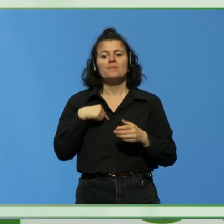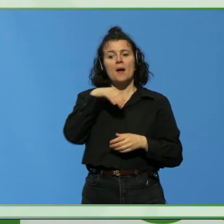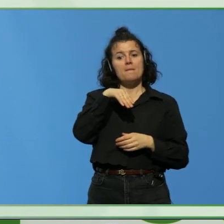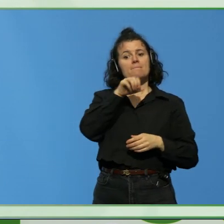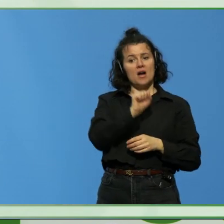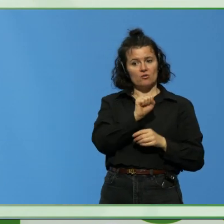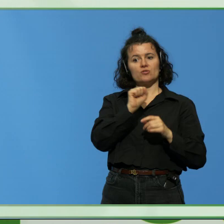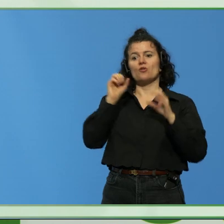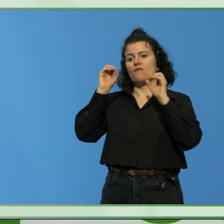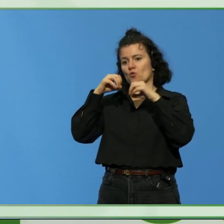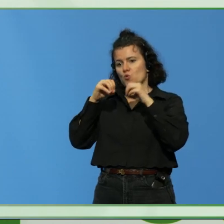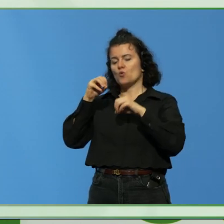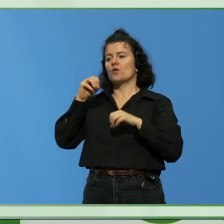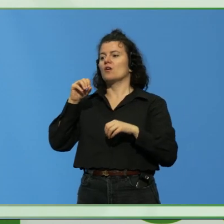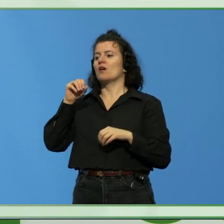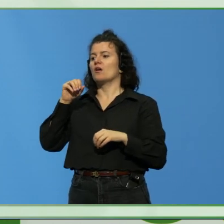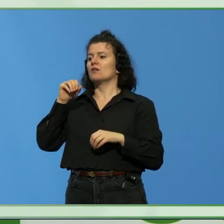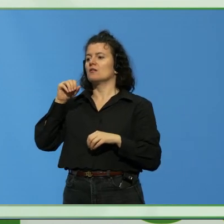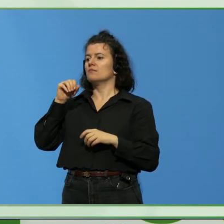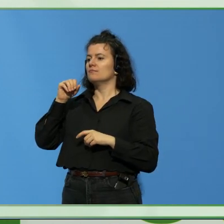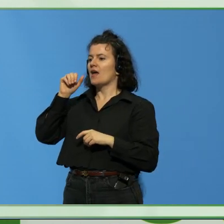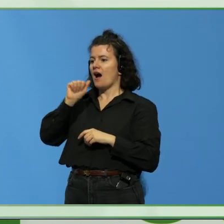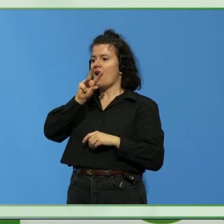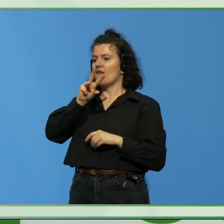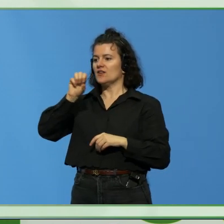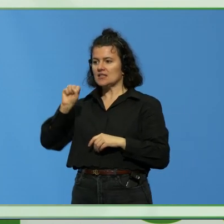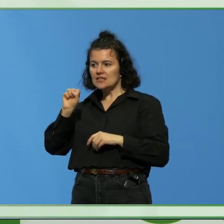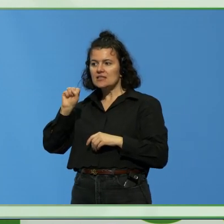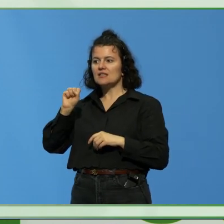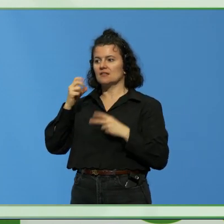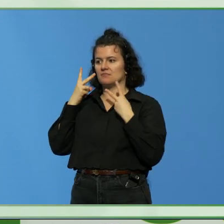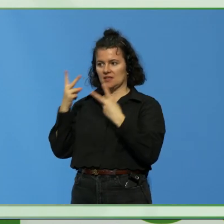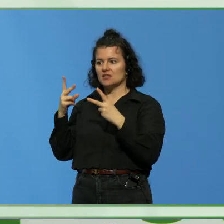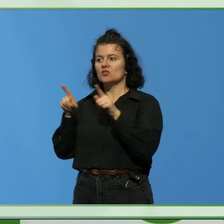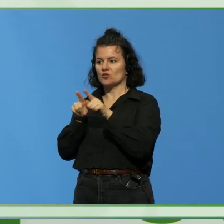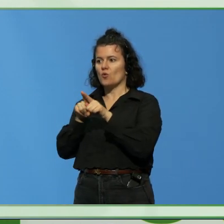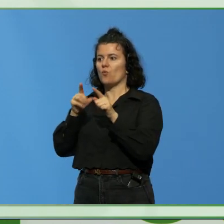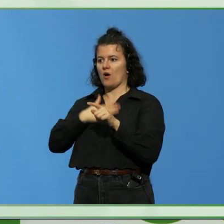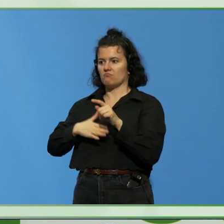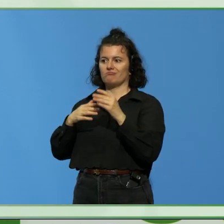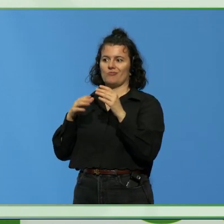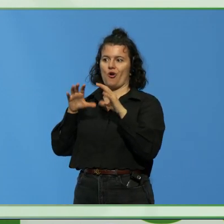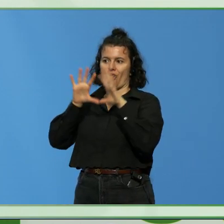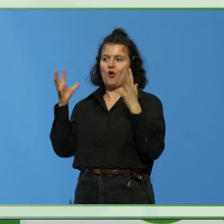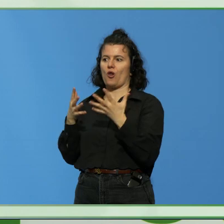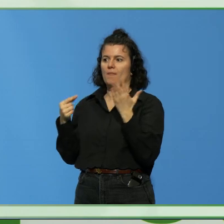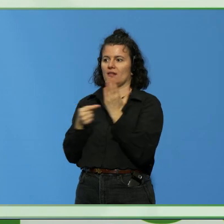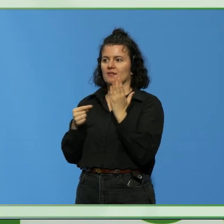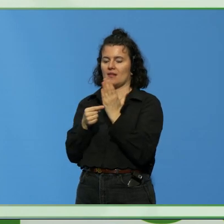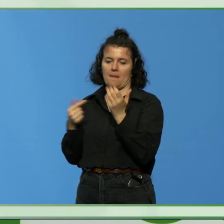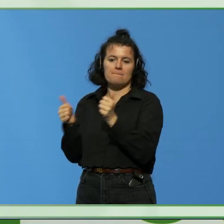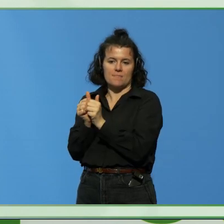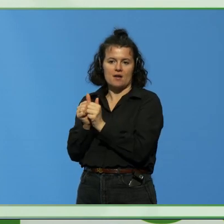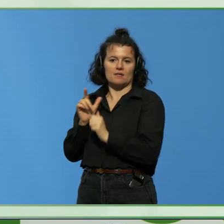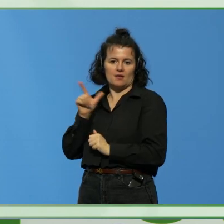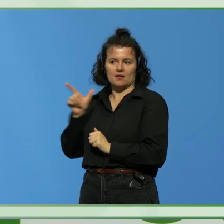have, like I said, the charter member community in Thai network have access to a lot of experience and knowledge. We